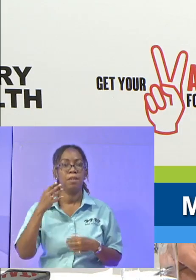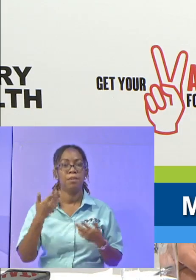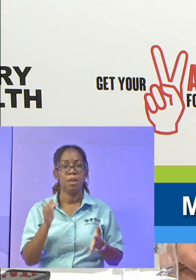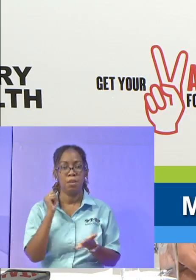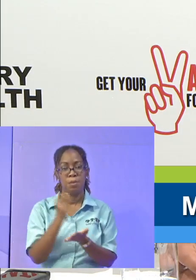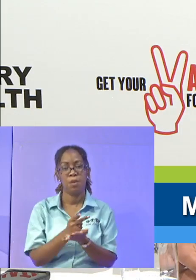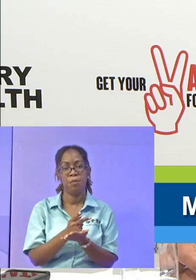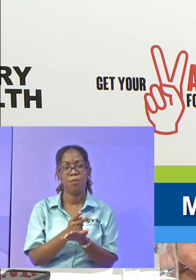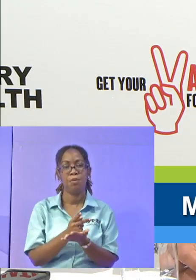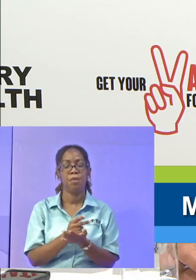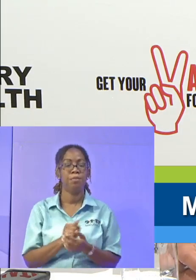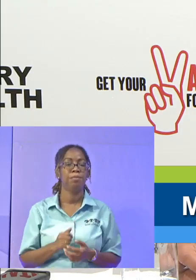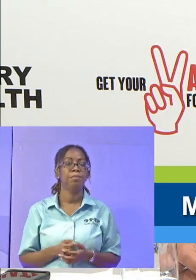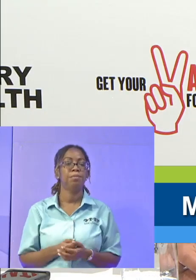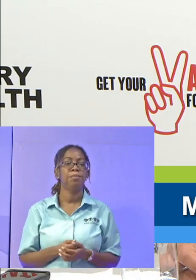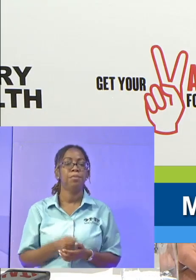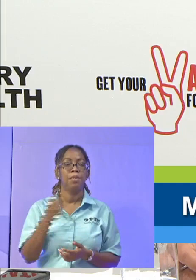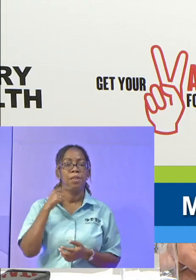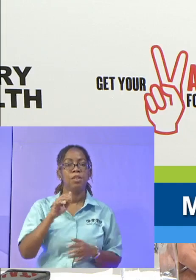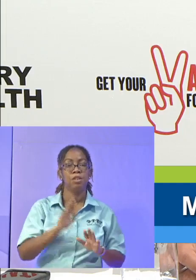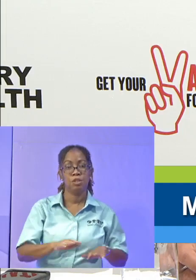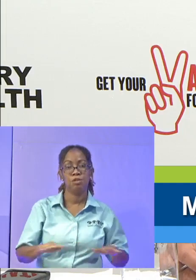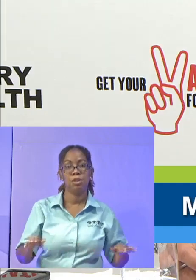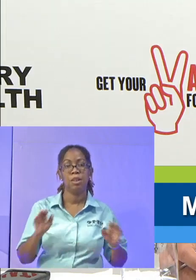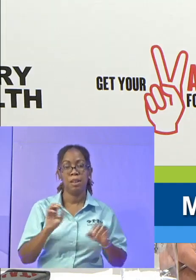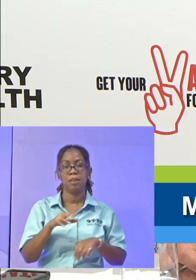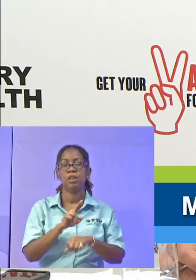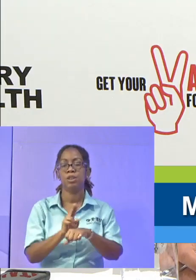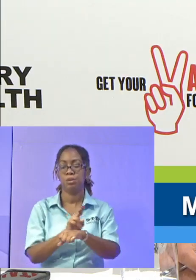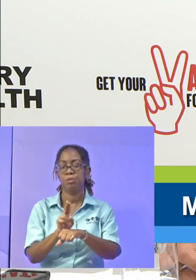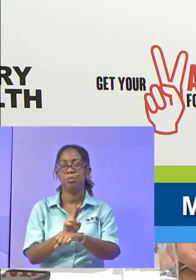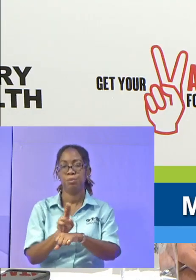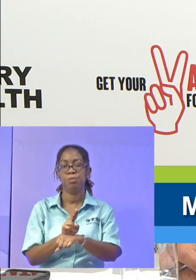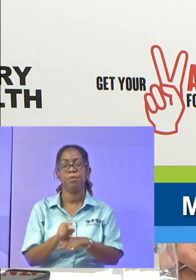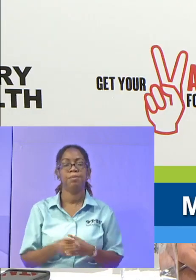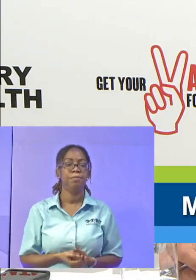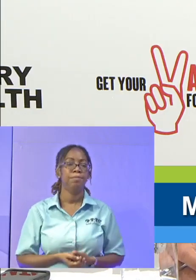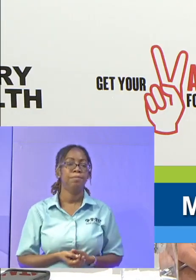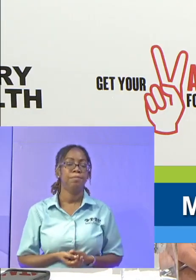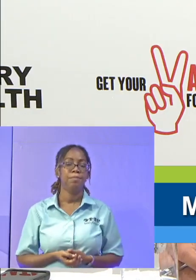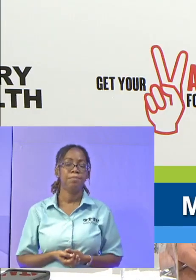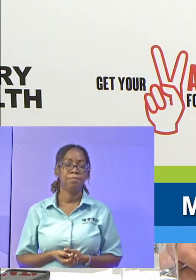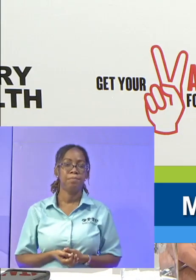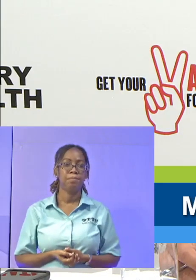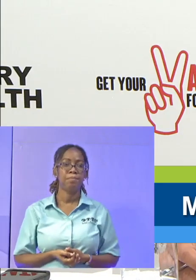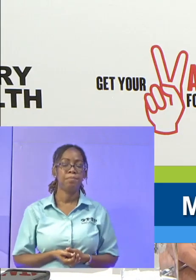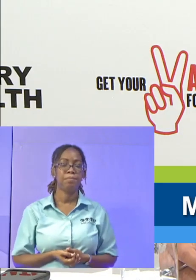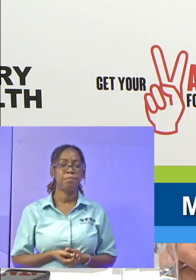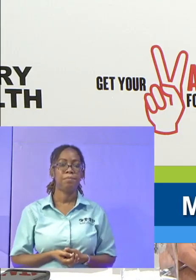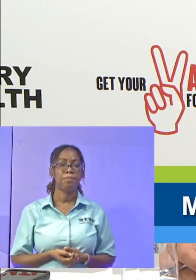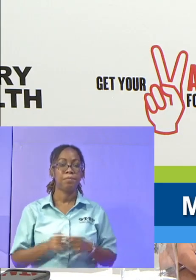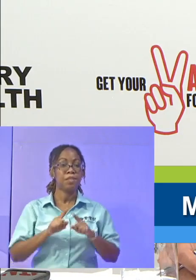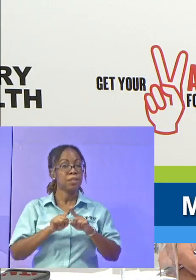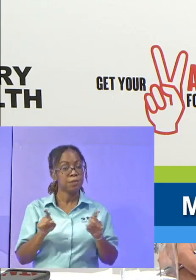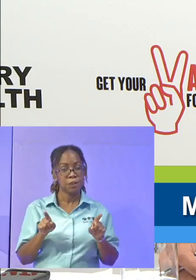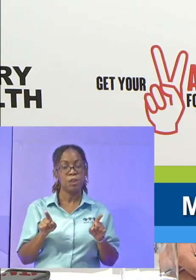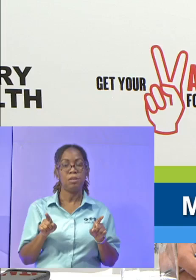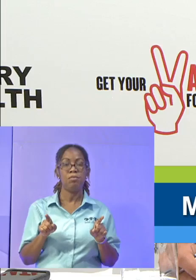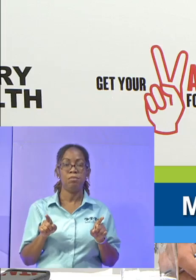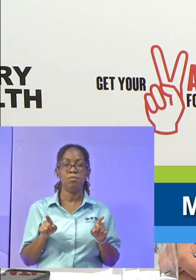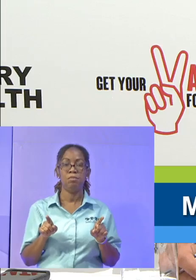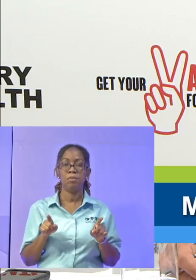the pediatric formula, which, as we indicated, is a different dosage, is a lower